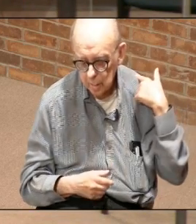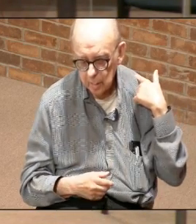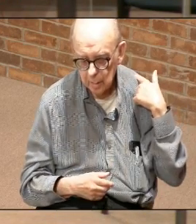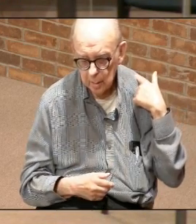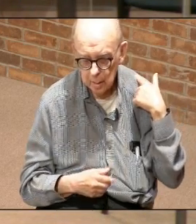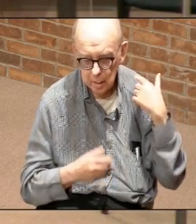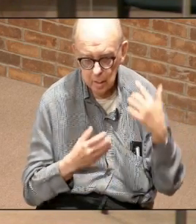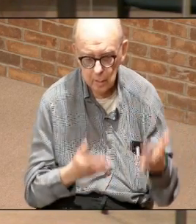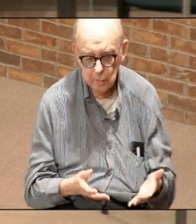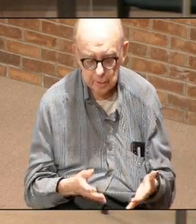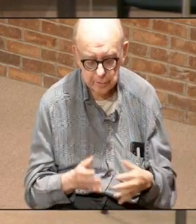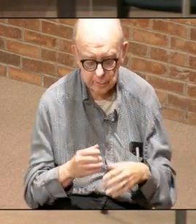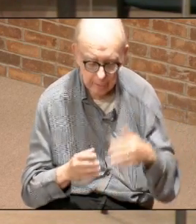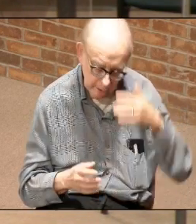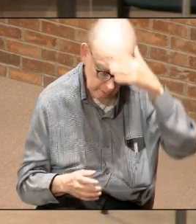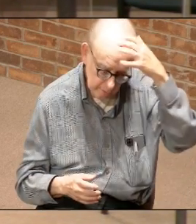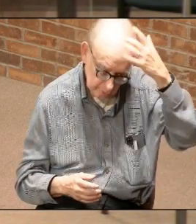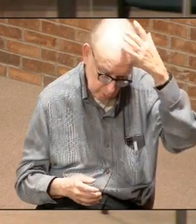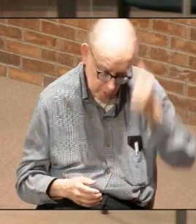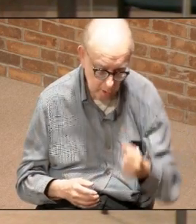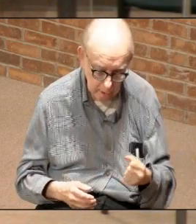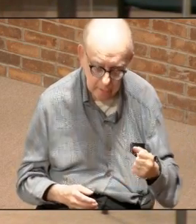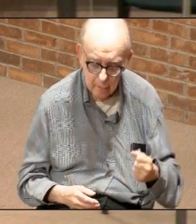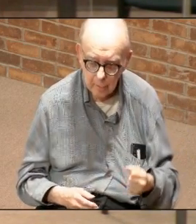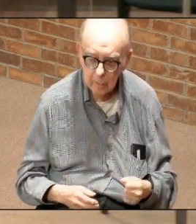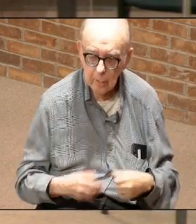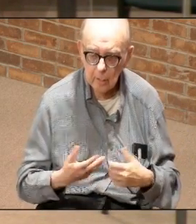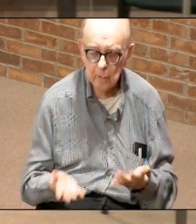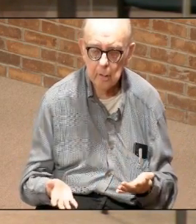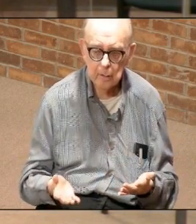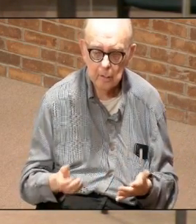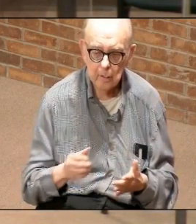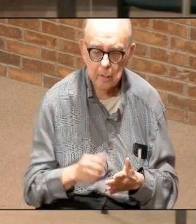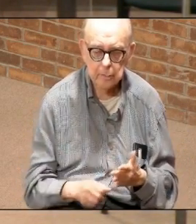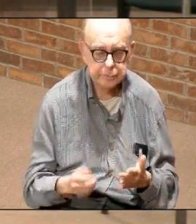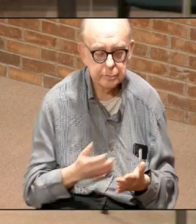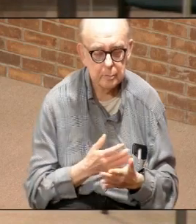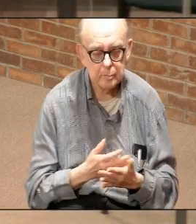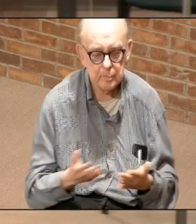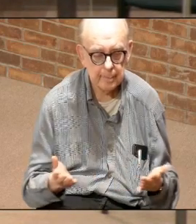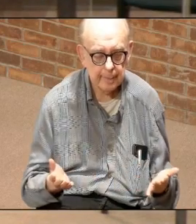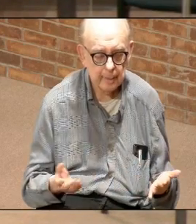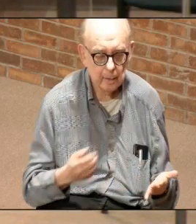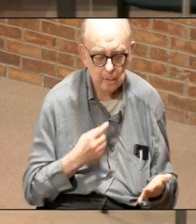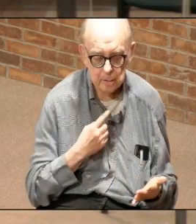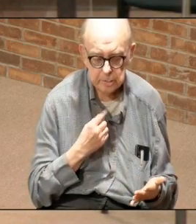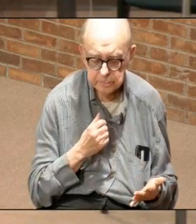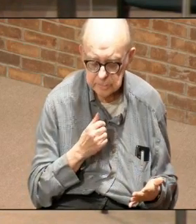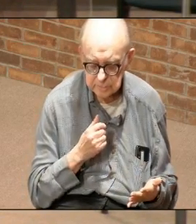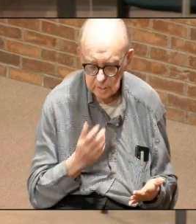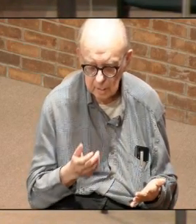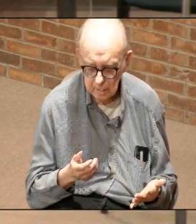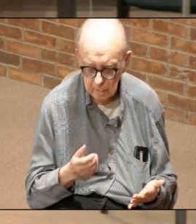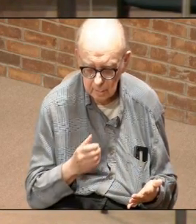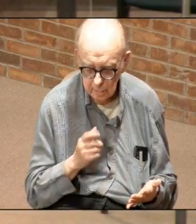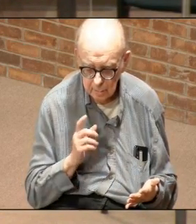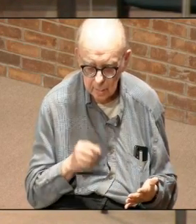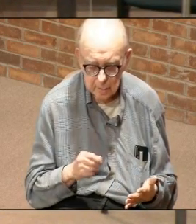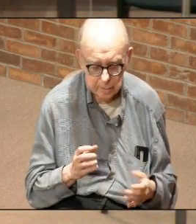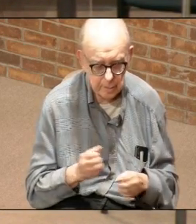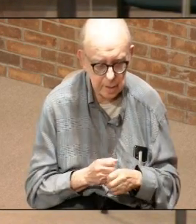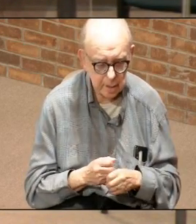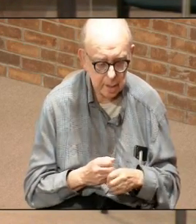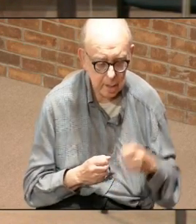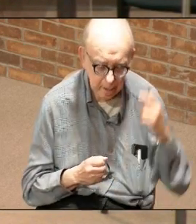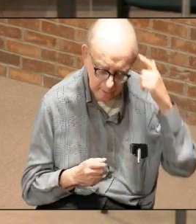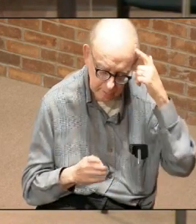The rest of it's gone. So after the surgery and everything, we said, you need to get a